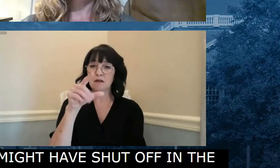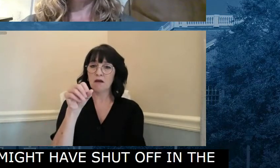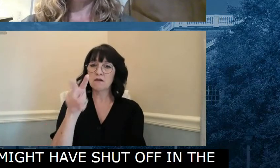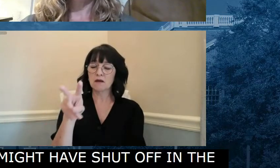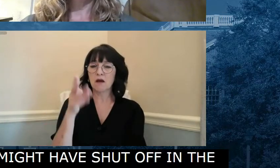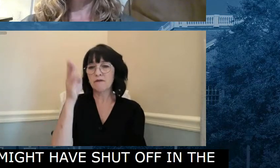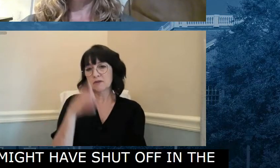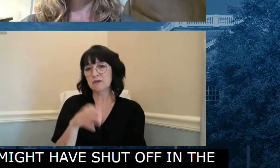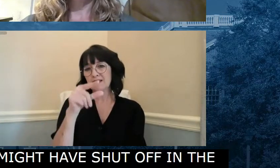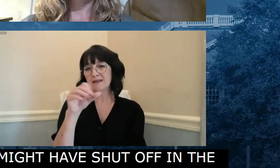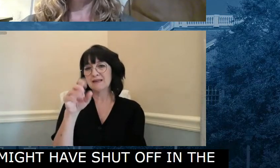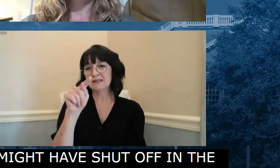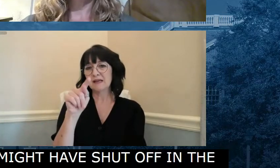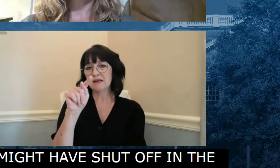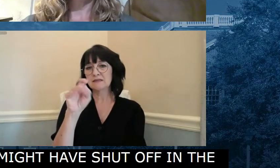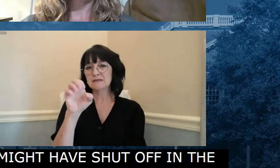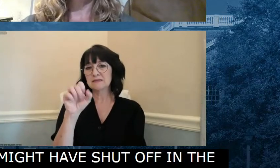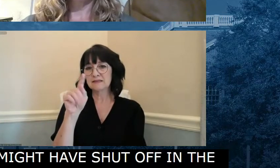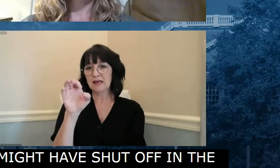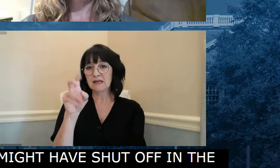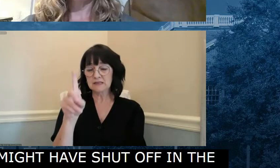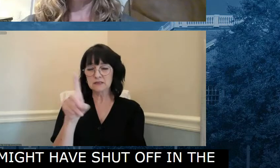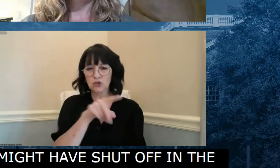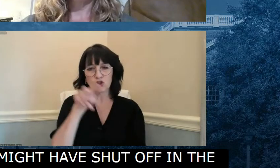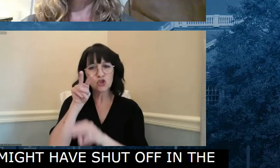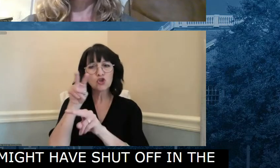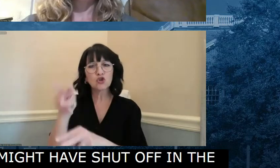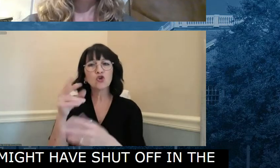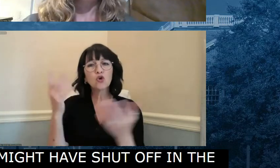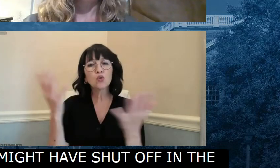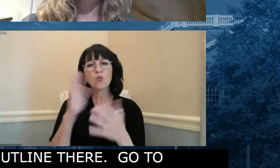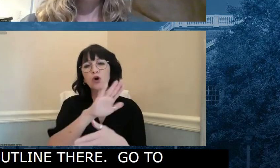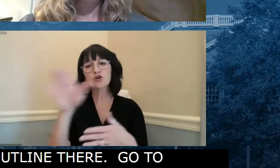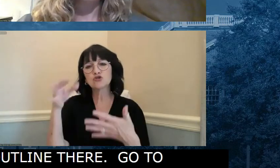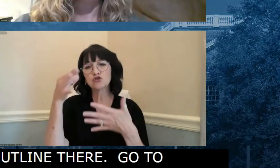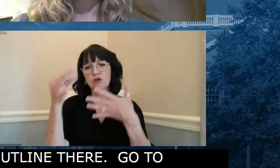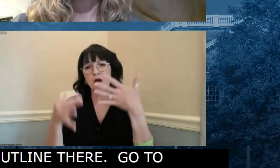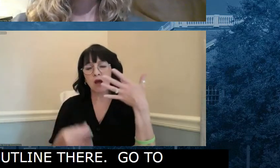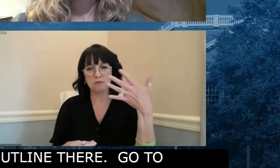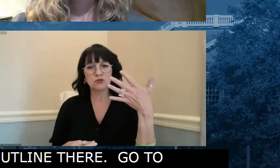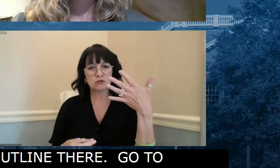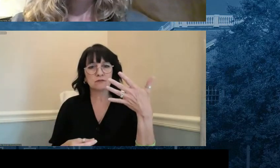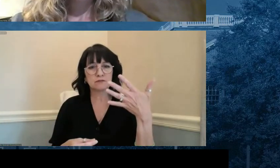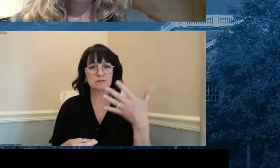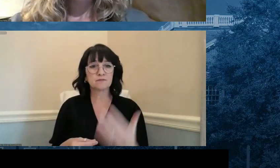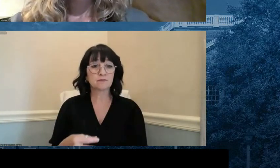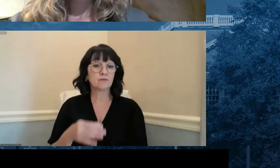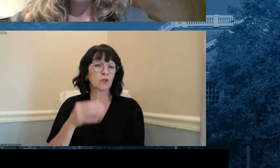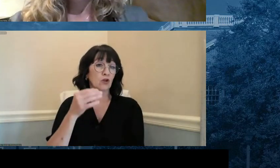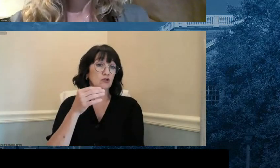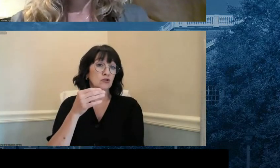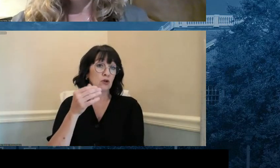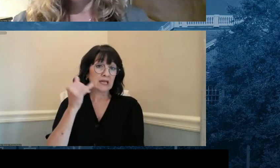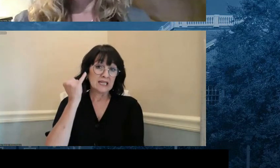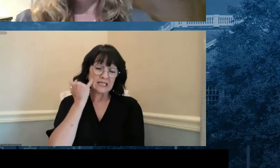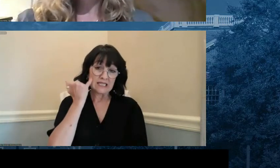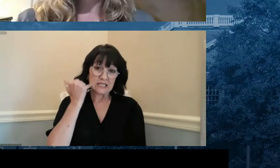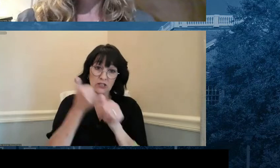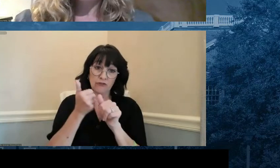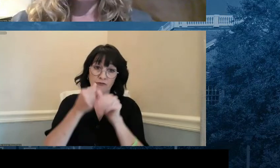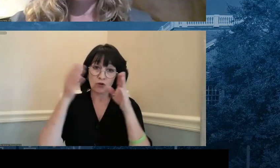de.gov/get-tested to look at all the options. So Dr. Rattay, if you're symptomatic, you really should get tested, right?